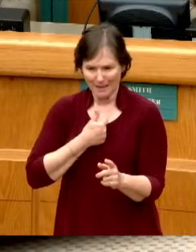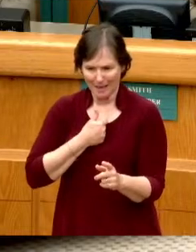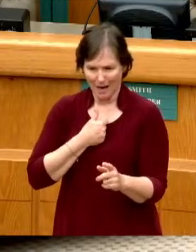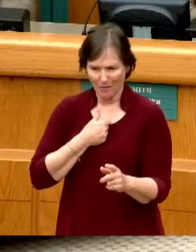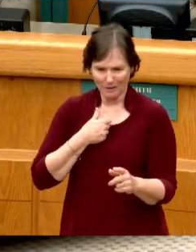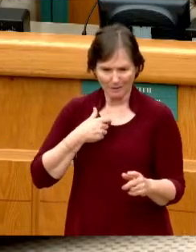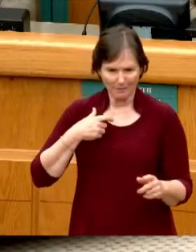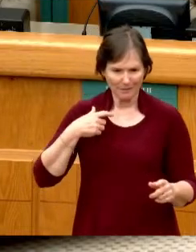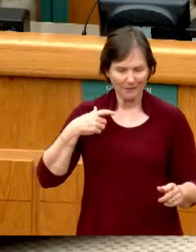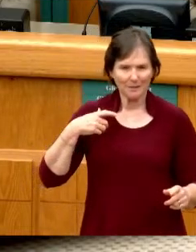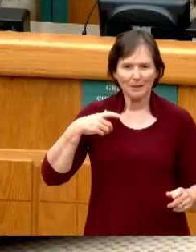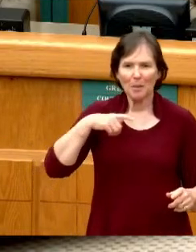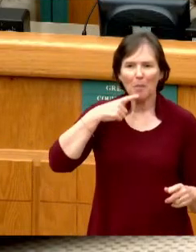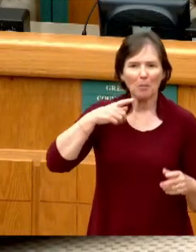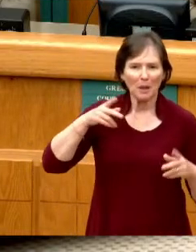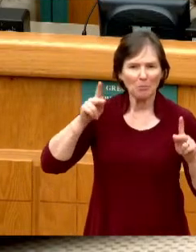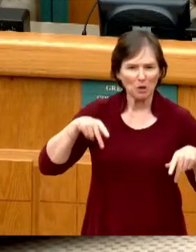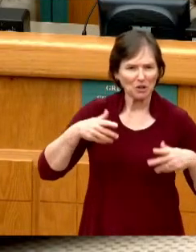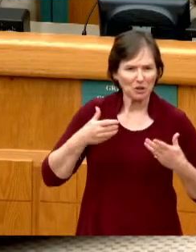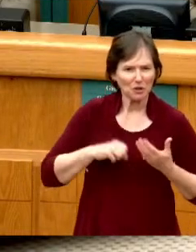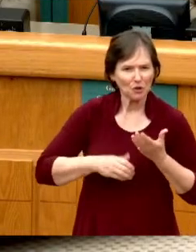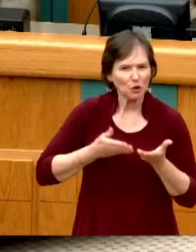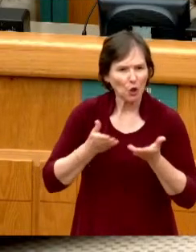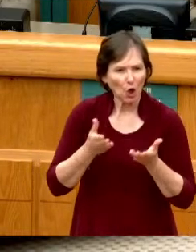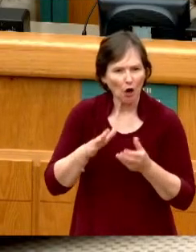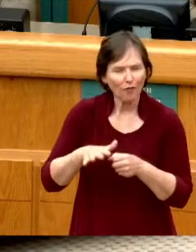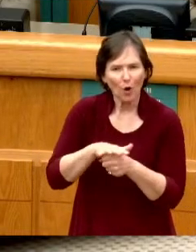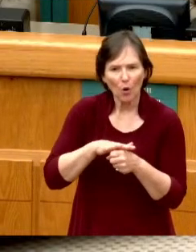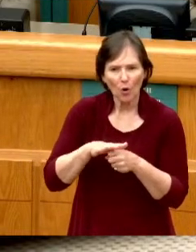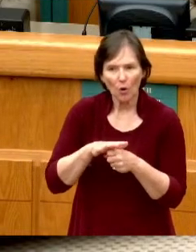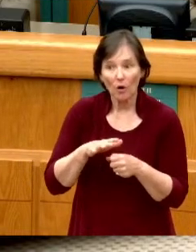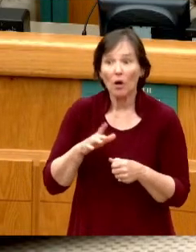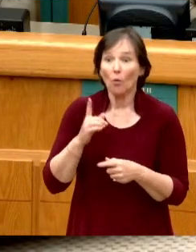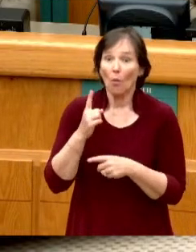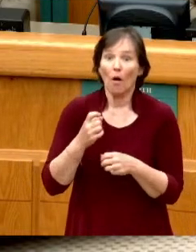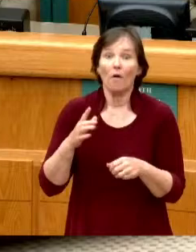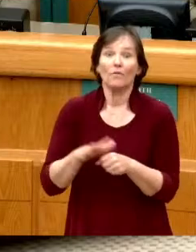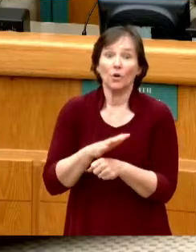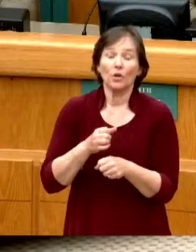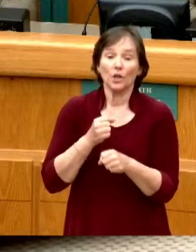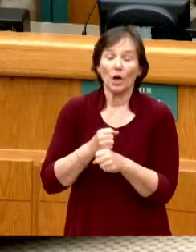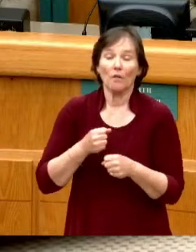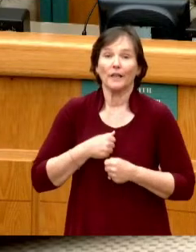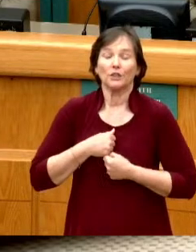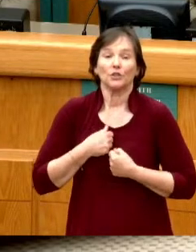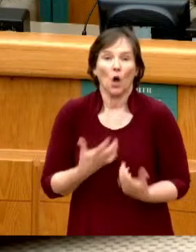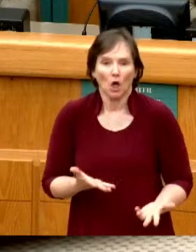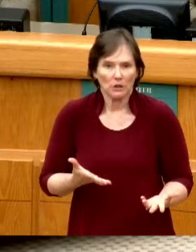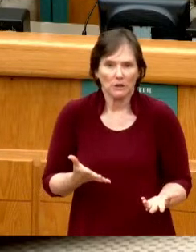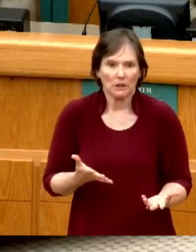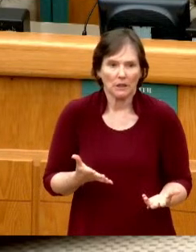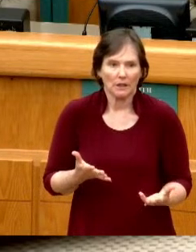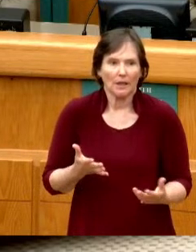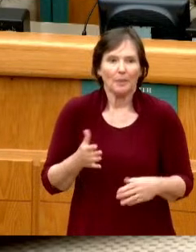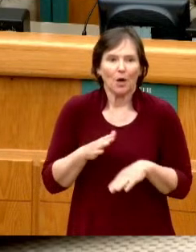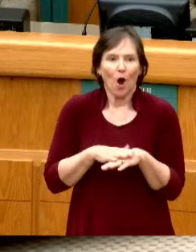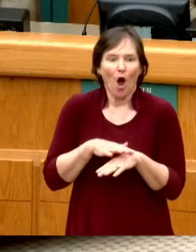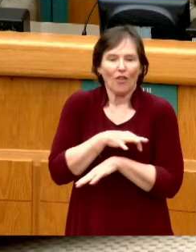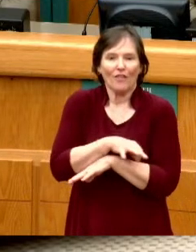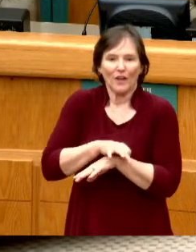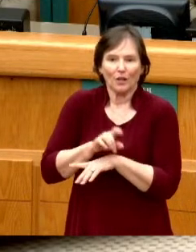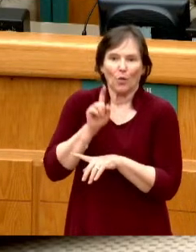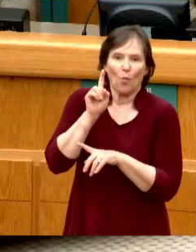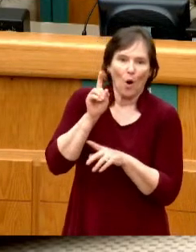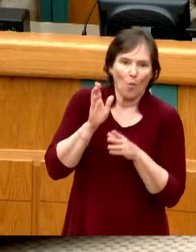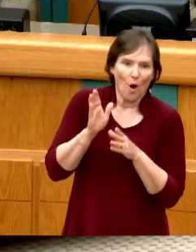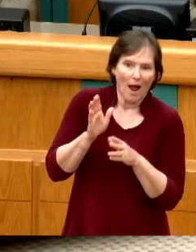year of playing defense. Quite frankly, a year of exhaustion of being on the field only in one direction.